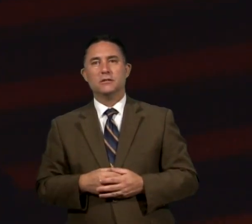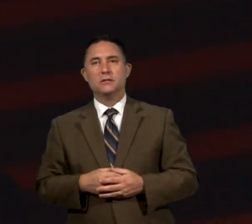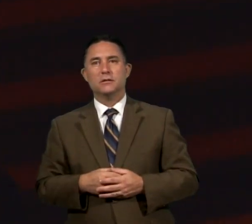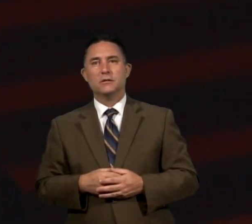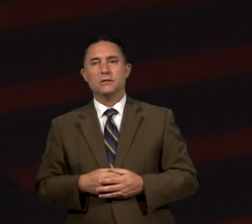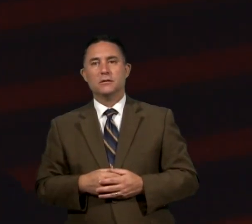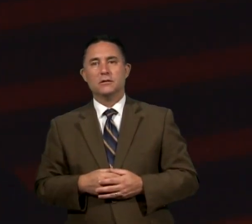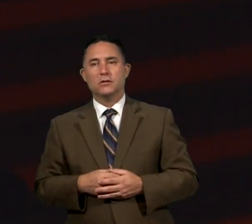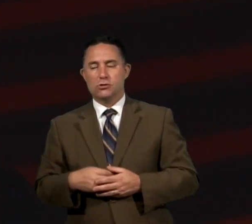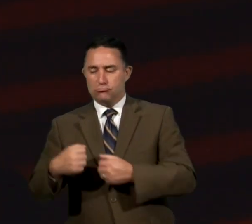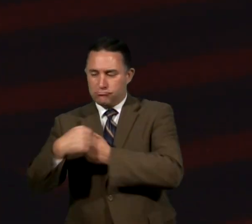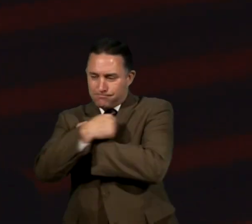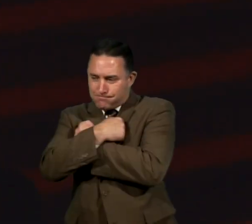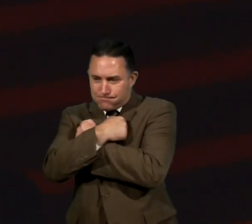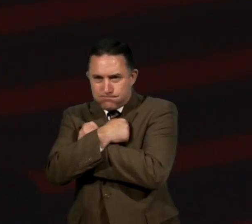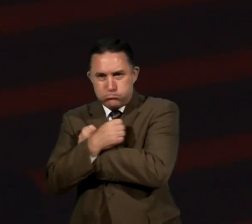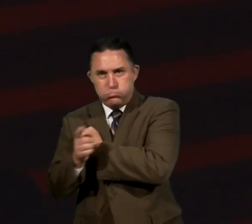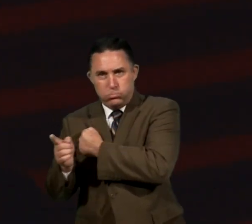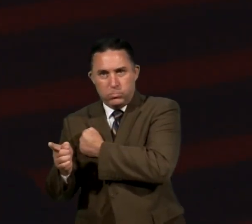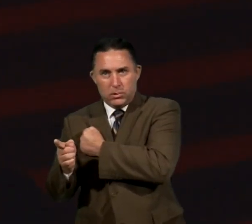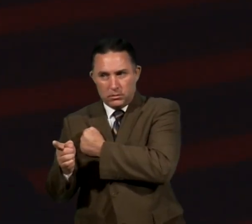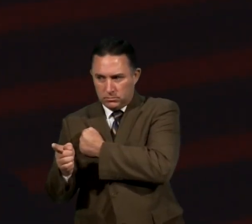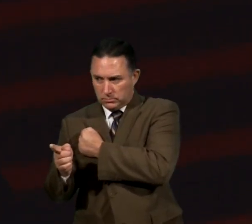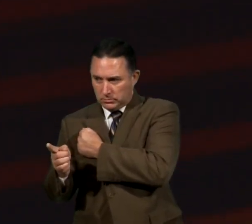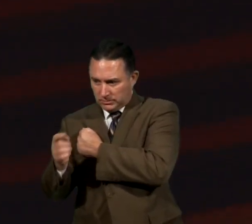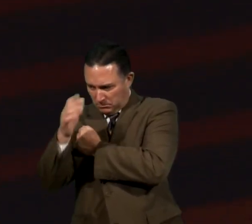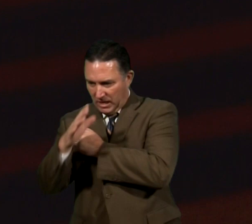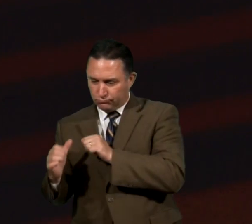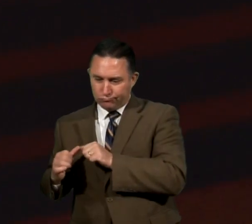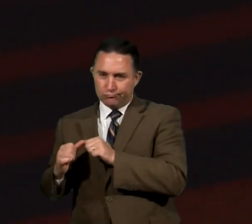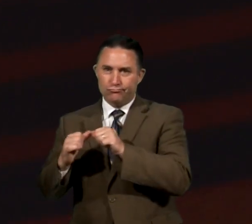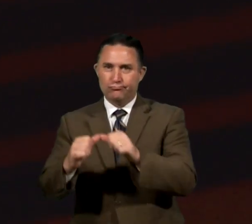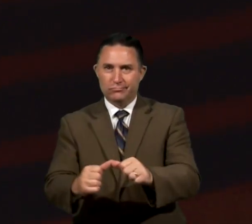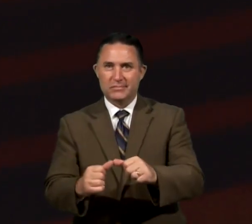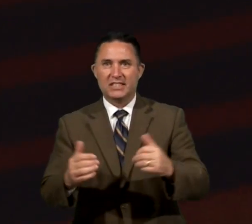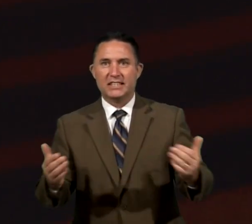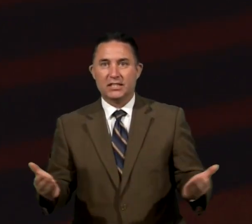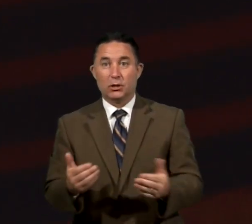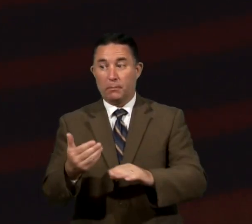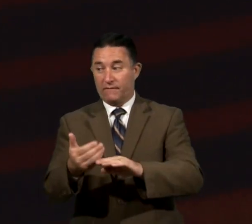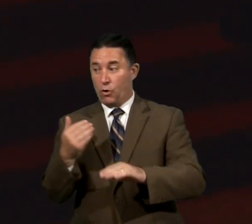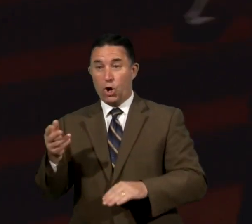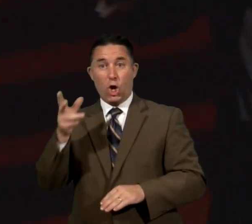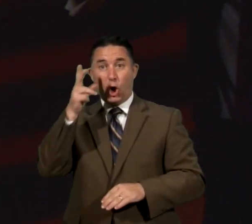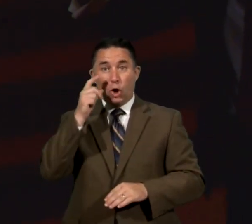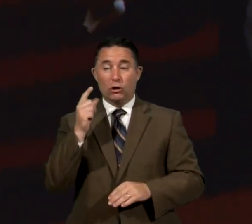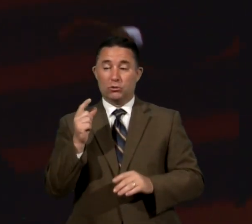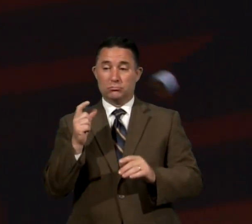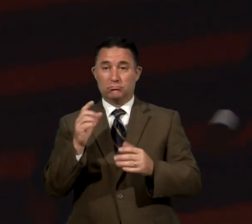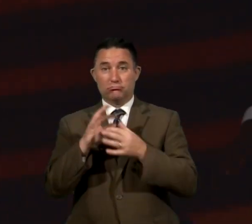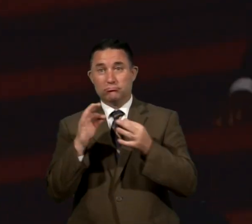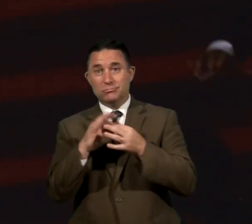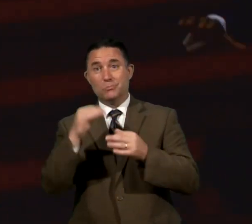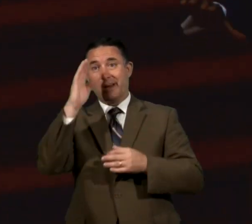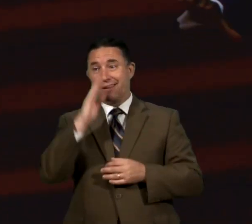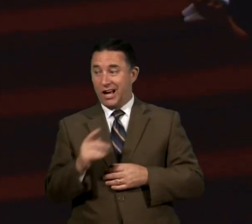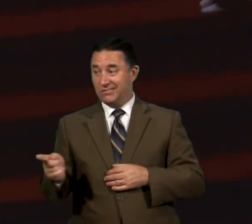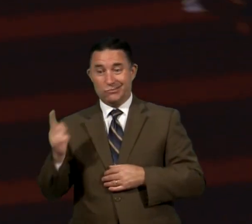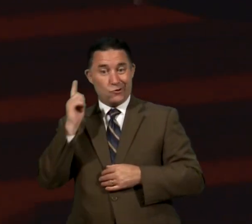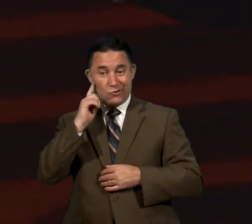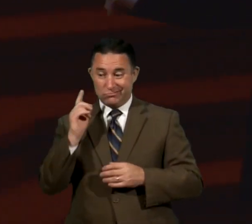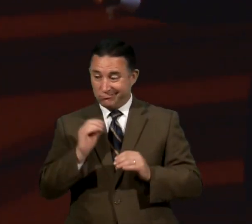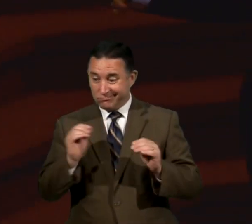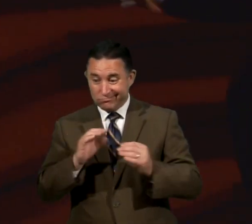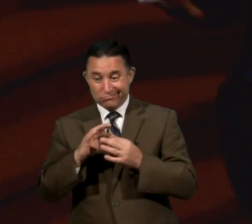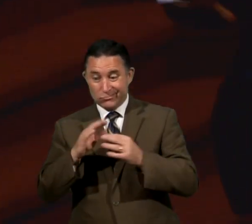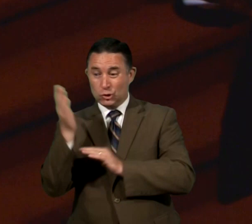Our embrace is what kept the man here. Before he ever heard a single word about God, before he ever heard a